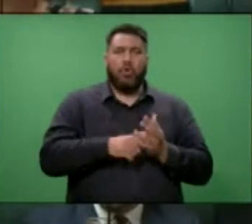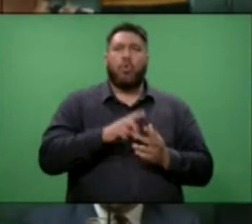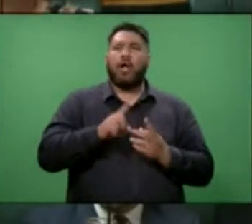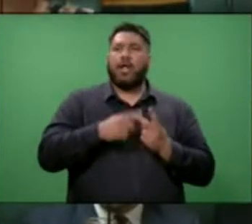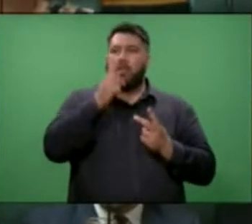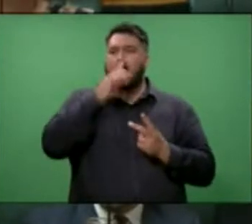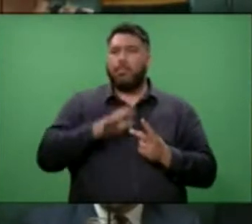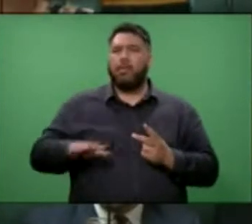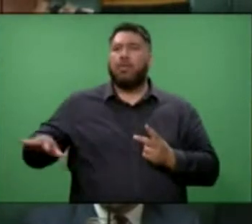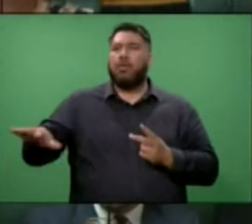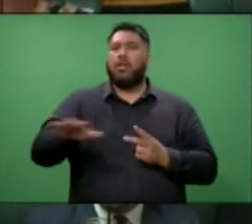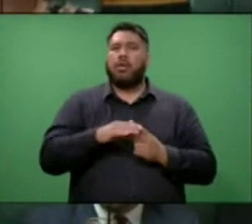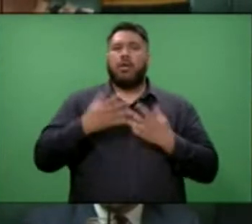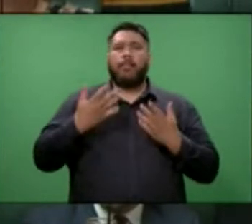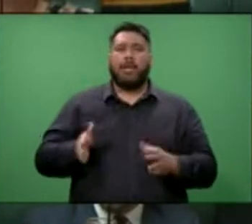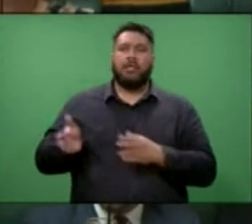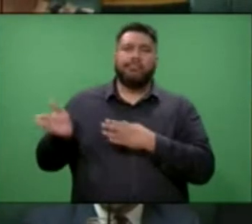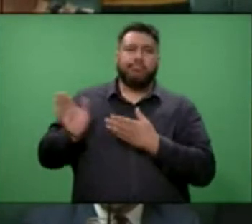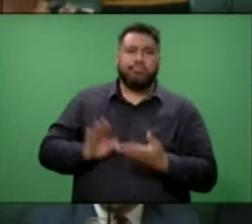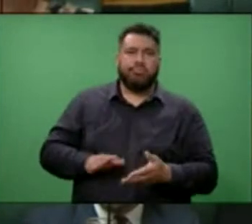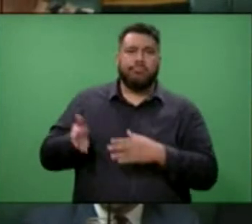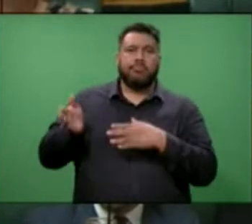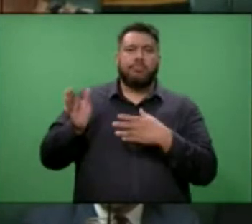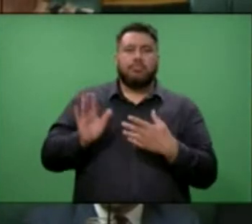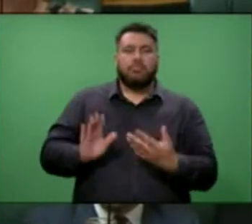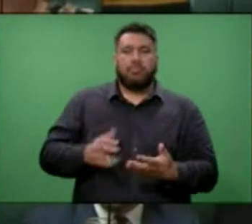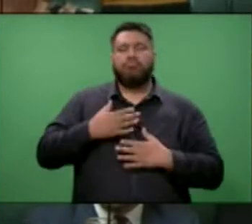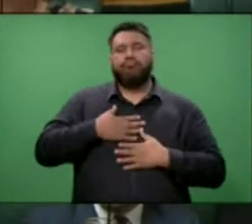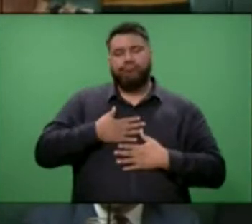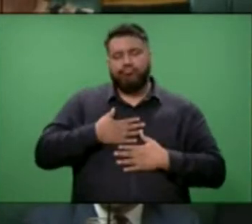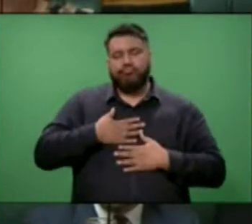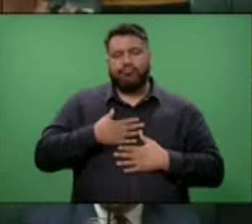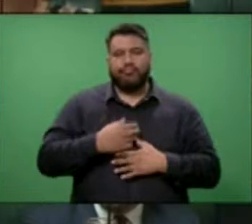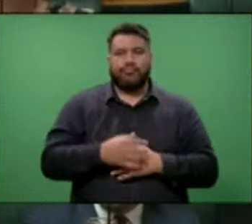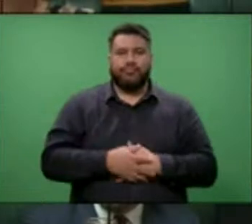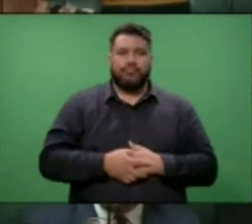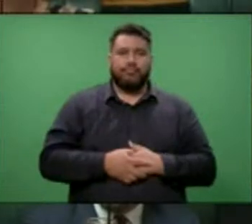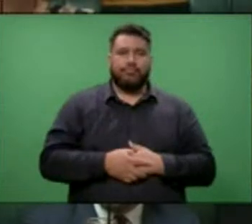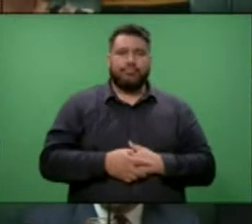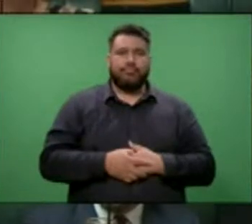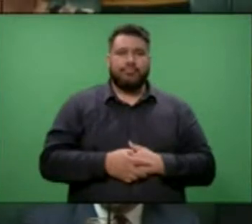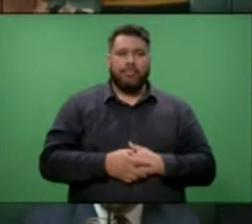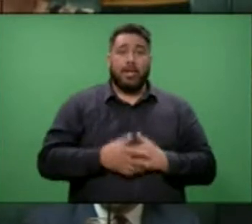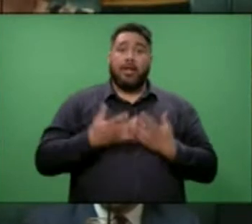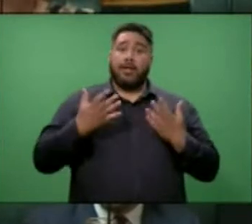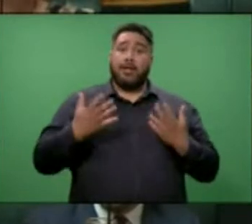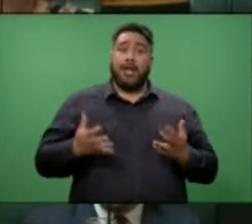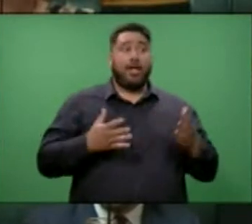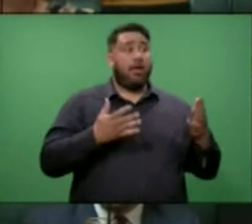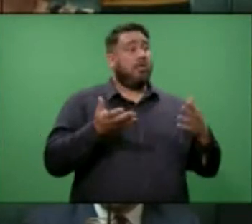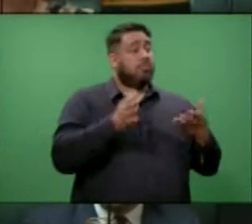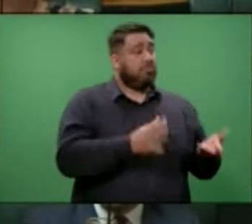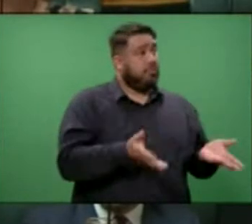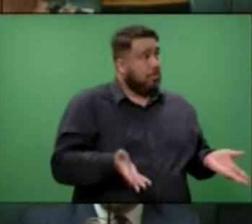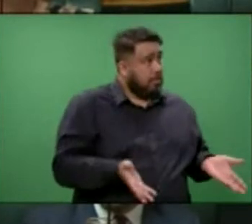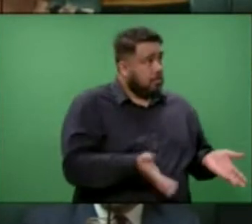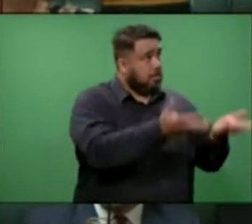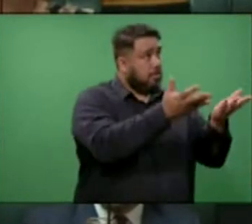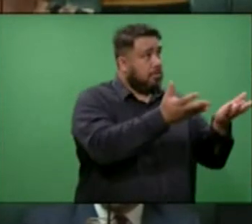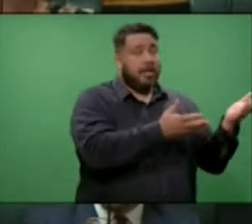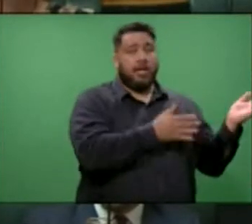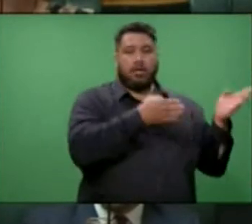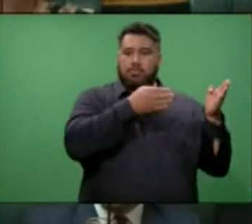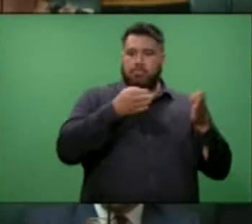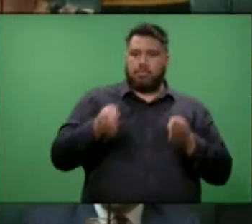tīra. Engari, rātou ki a rātou, te hunga wairua, ko hoki mai ki a tātou, ngā kānuhi ora, me ngā kaupapa kei mui a